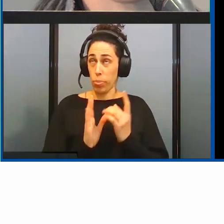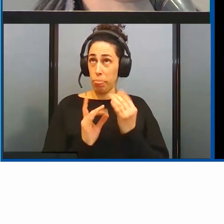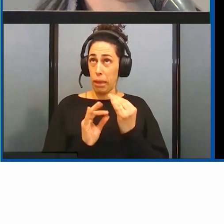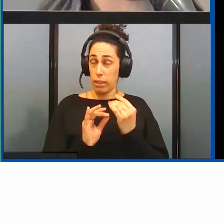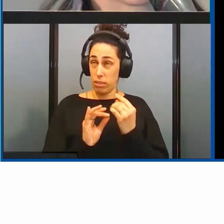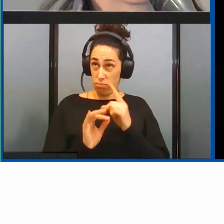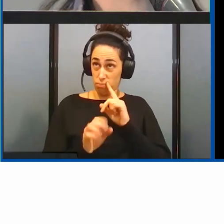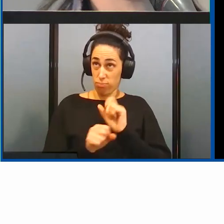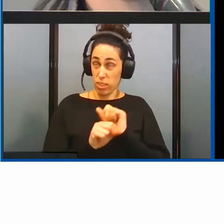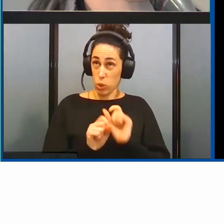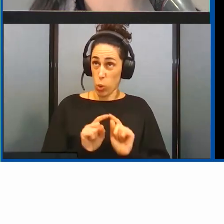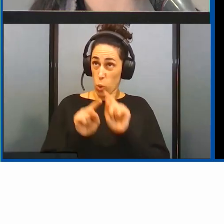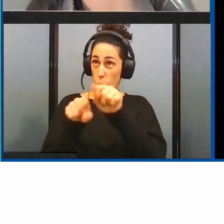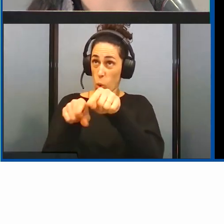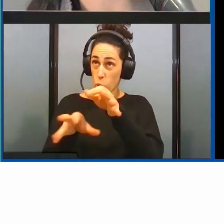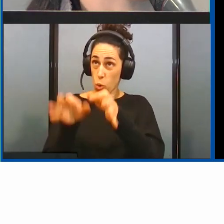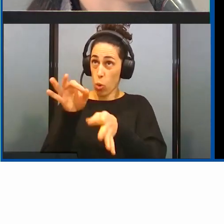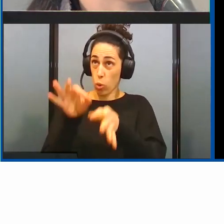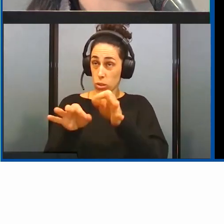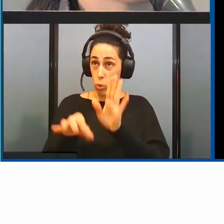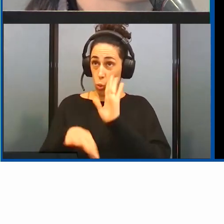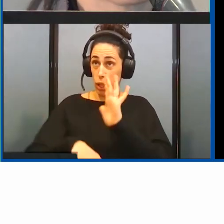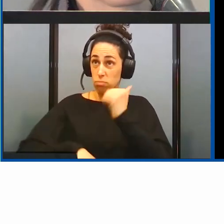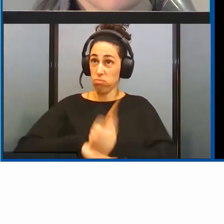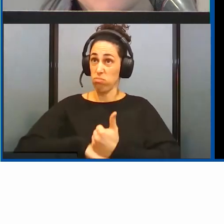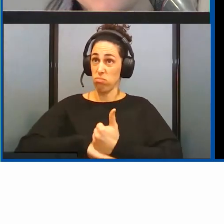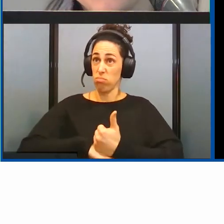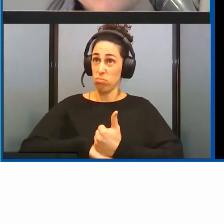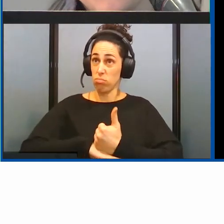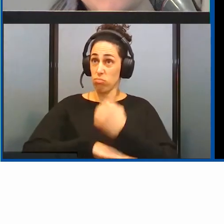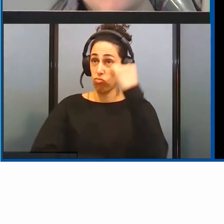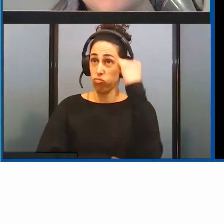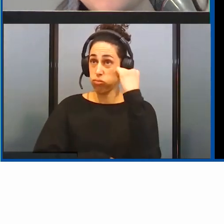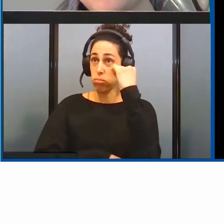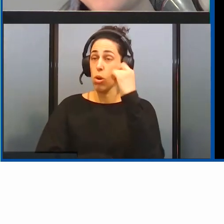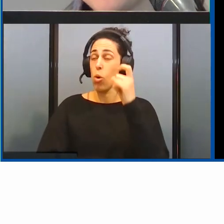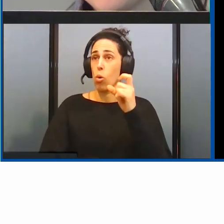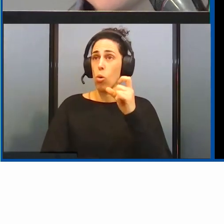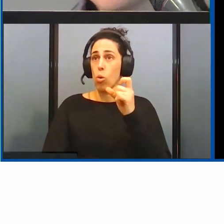the UNCRC stand? Are we going to try and make it stand?